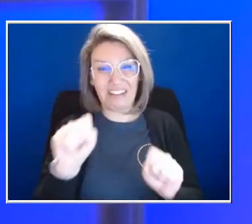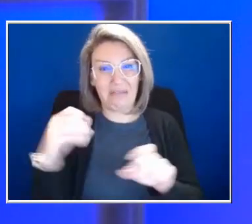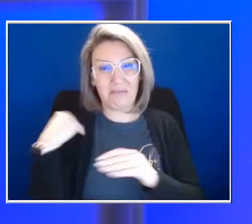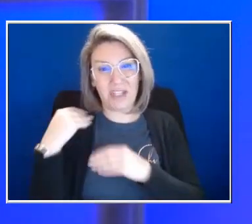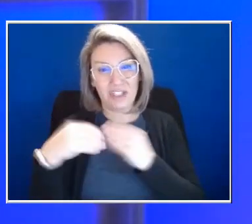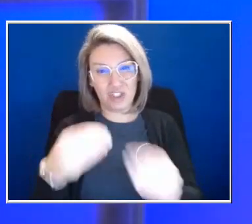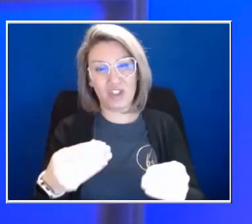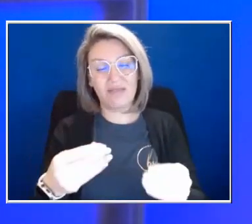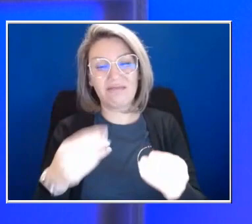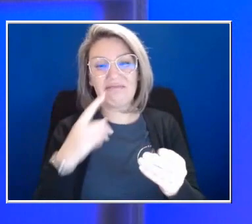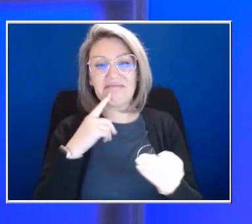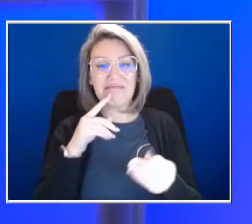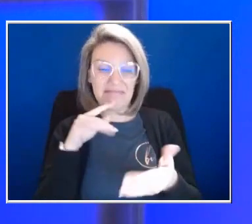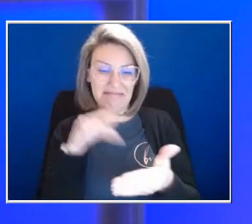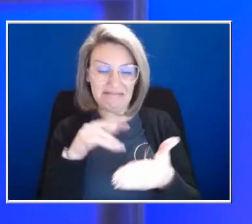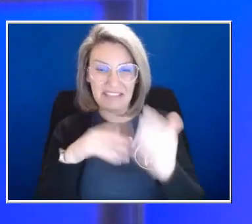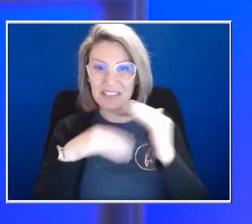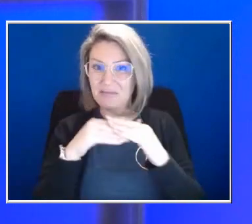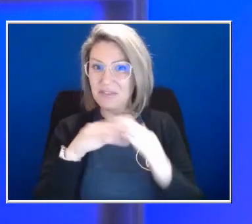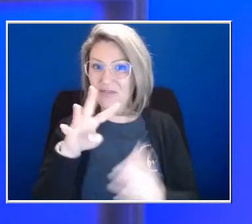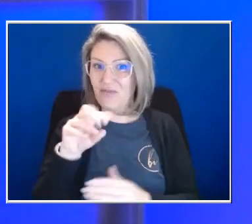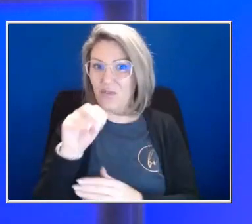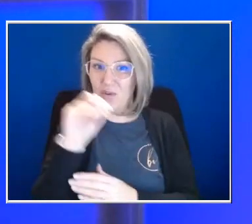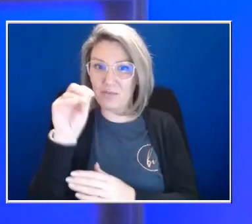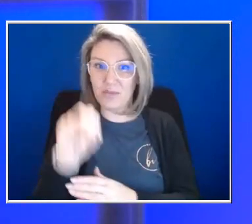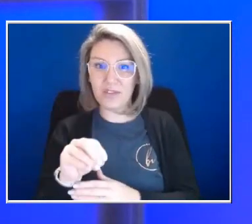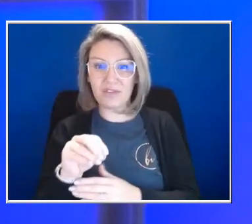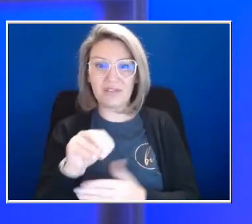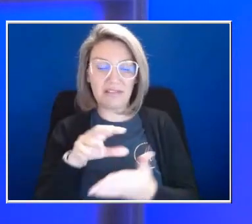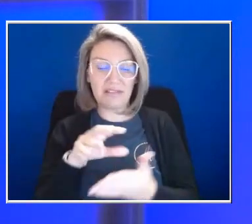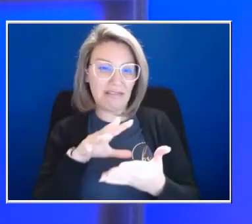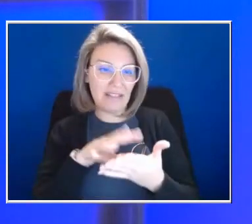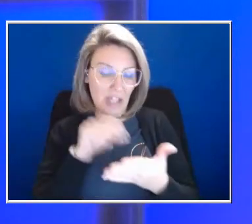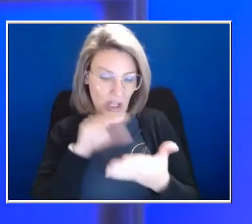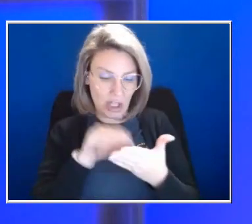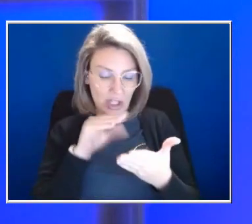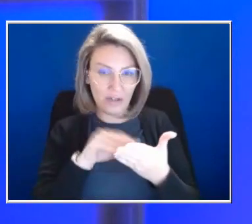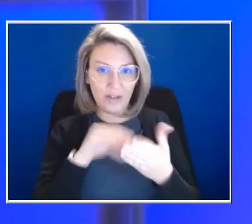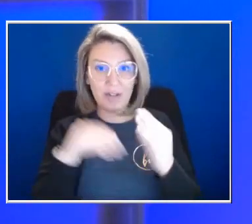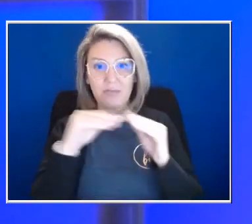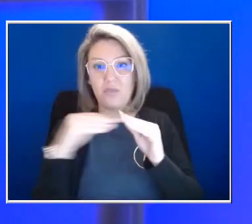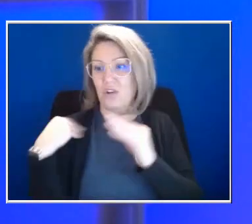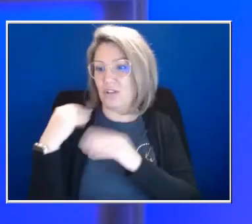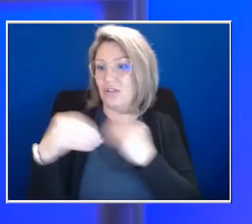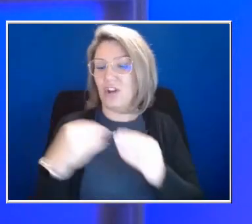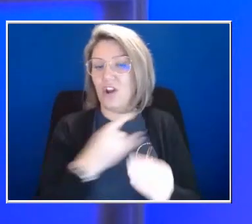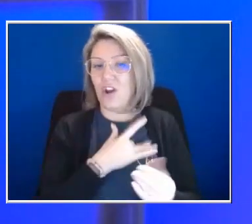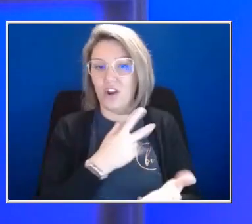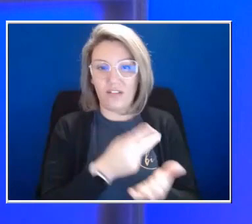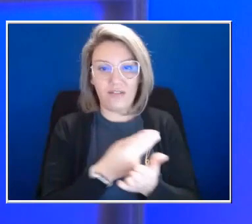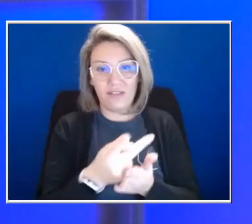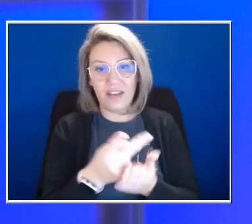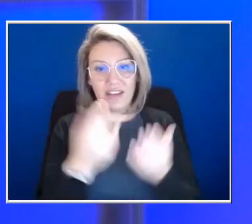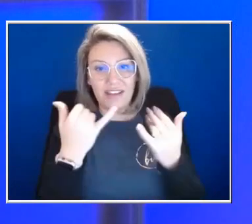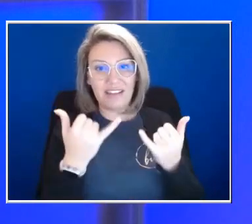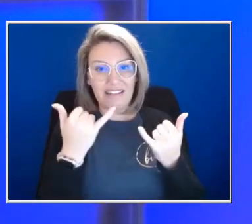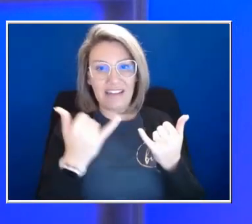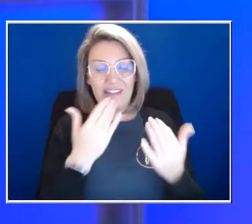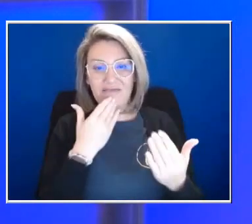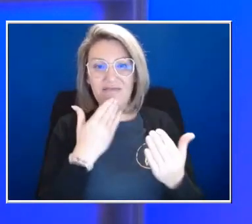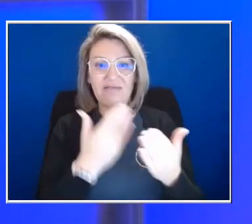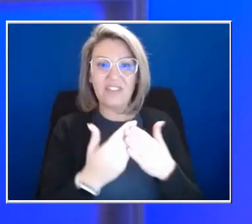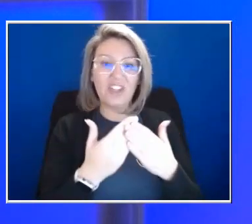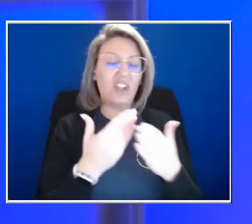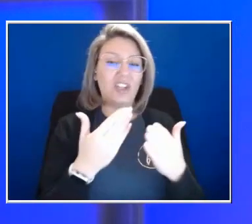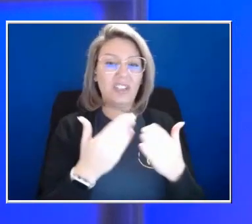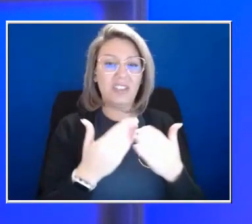to 40%. And we are learning a lot more about the genetics of heart failure. And now we have very good assays to test for